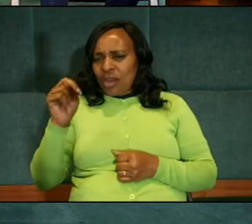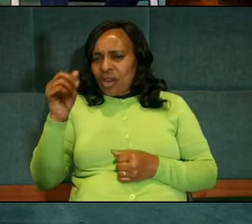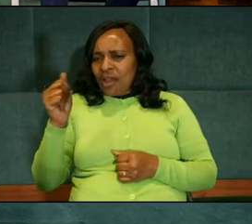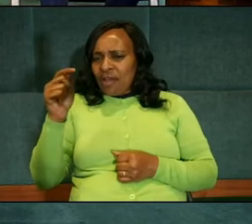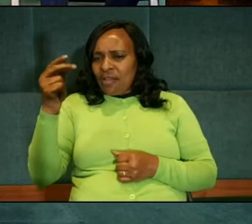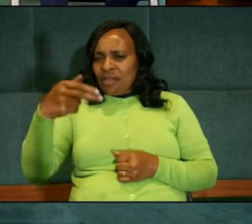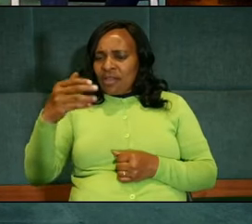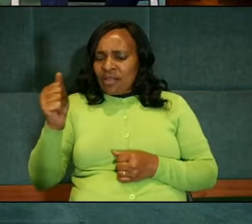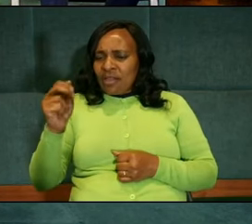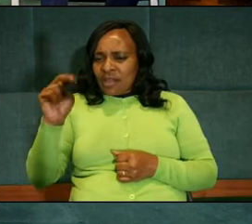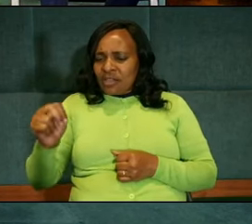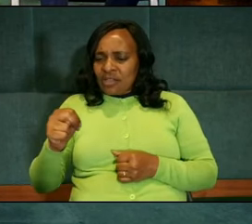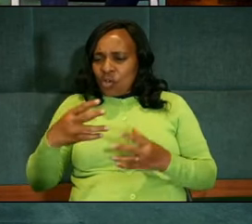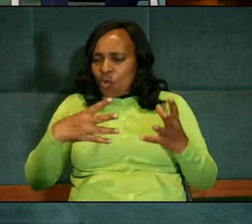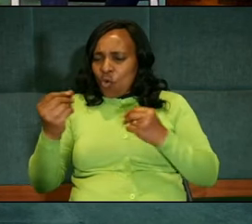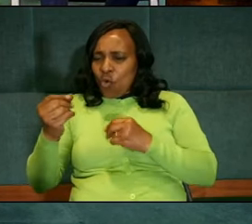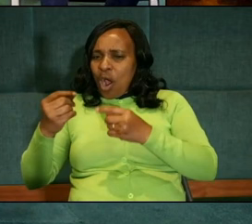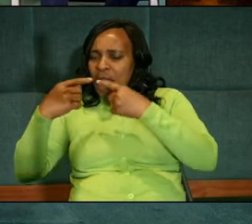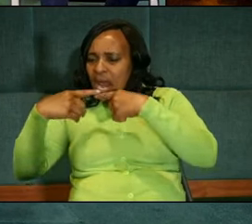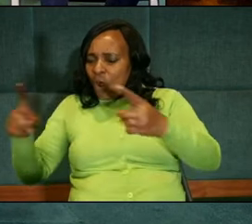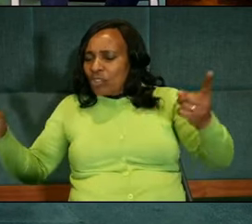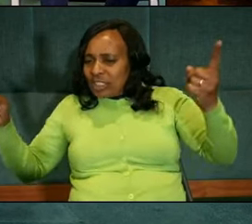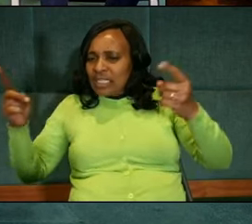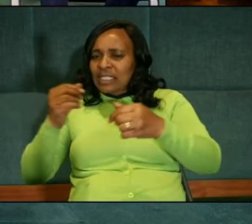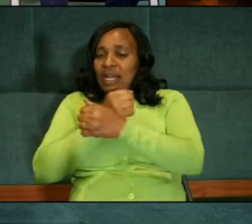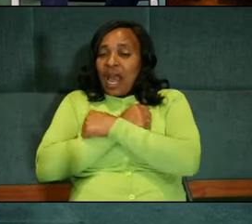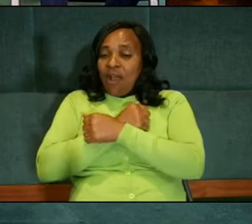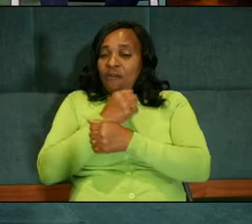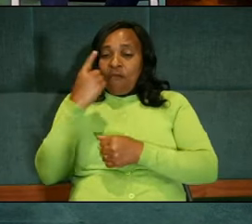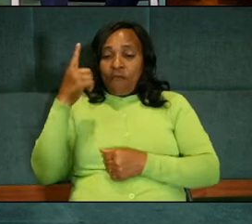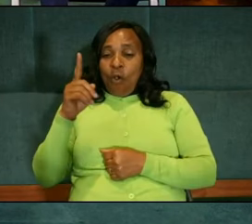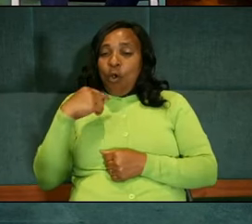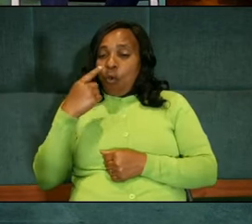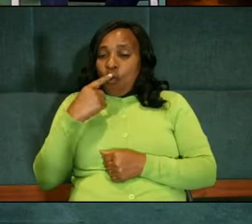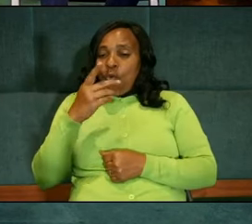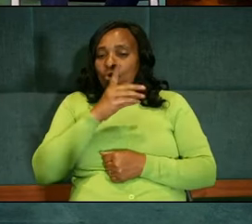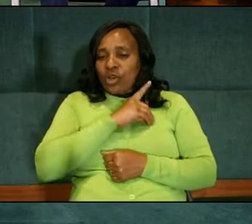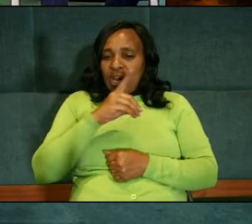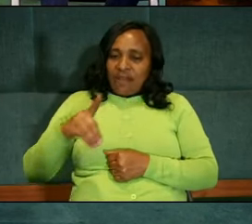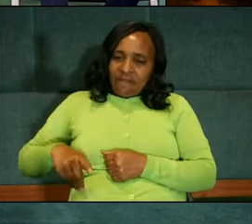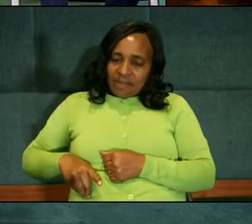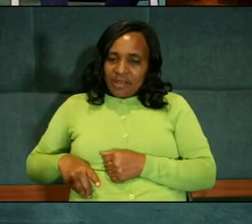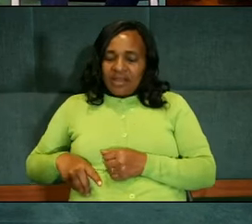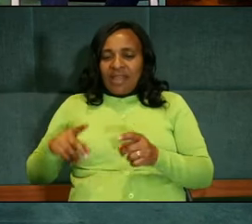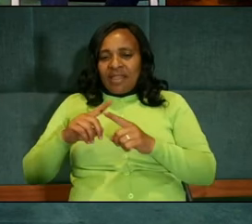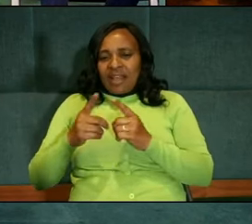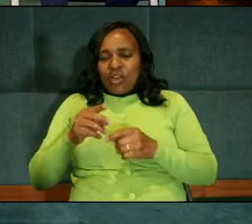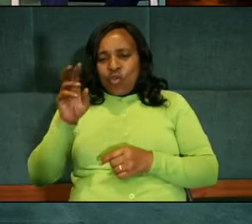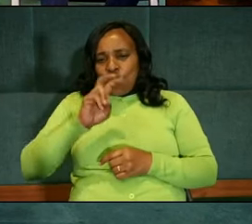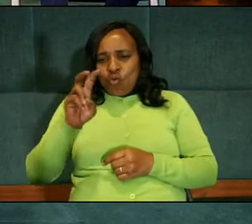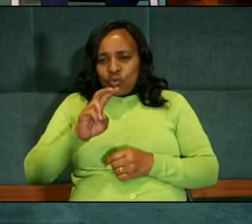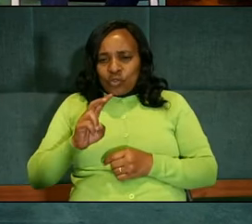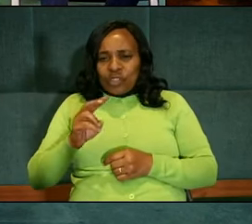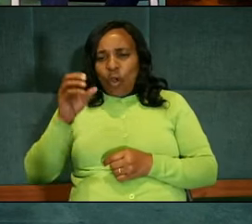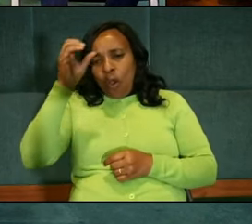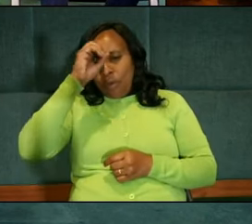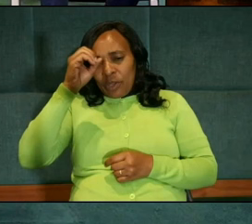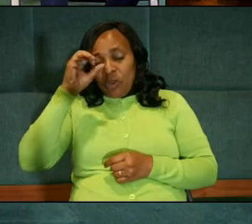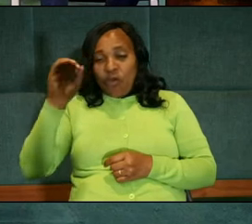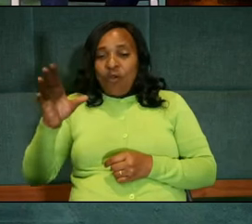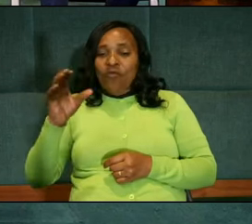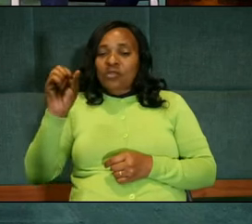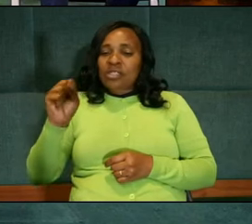that and declares his love for David and overlooks the opinion of Saul